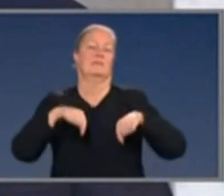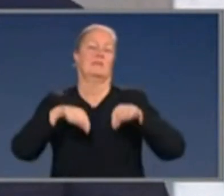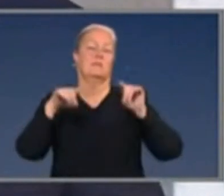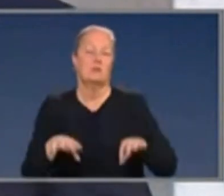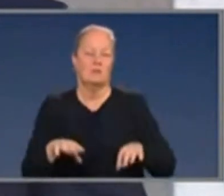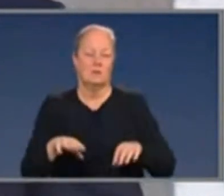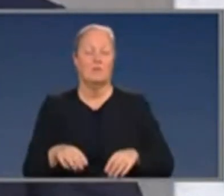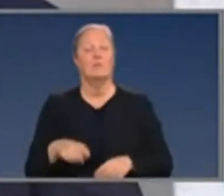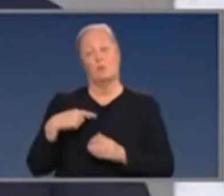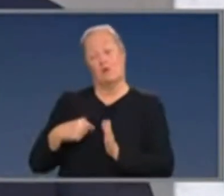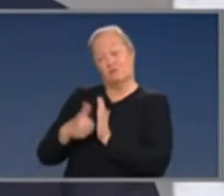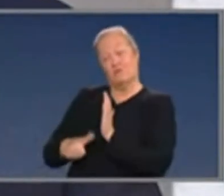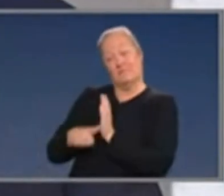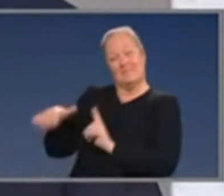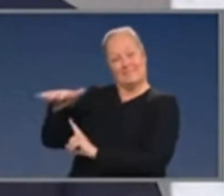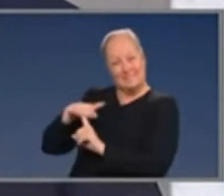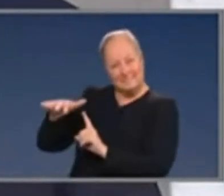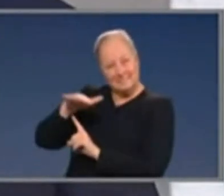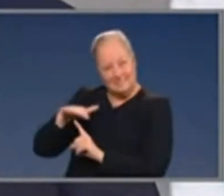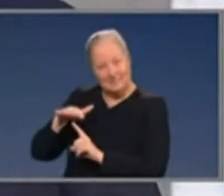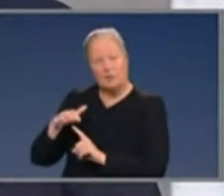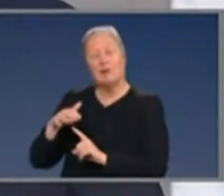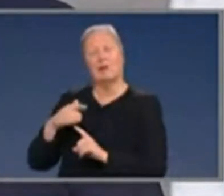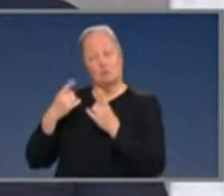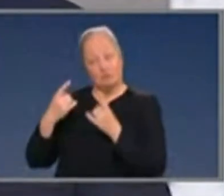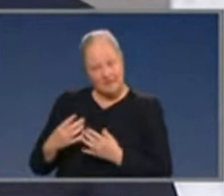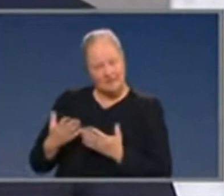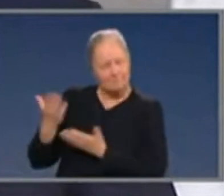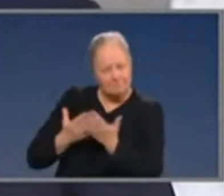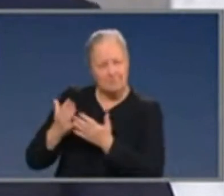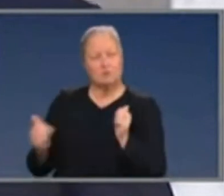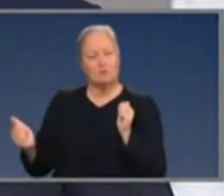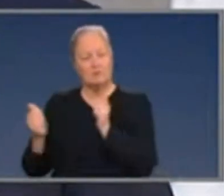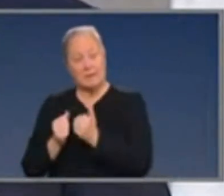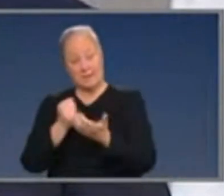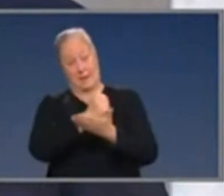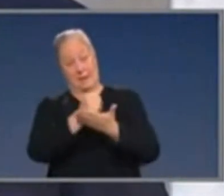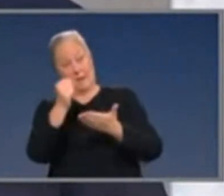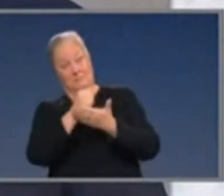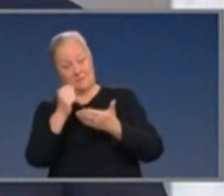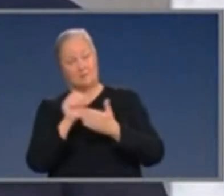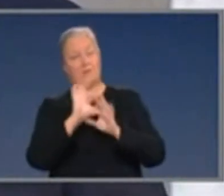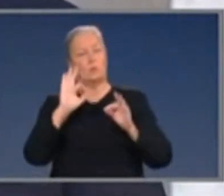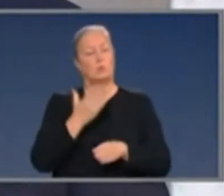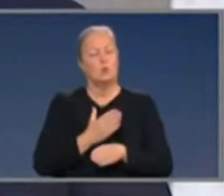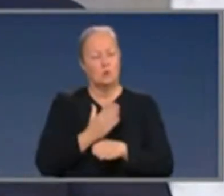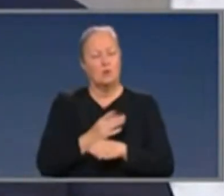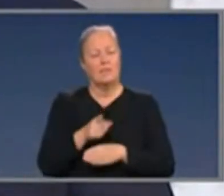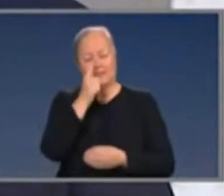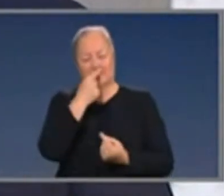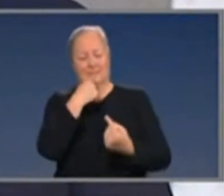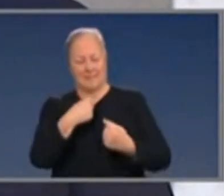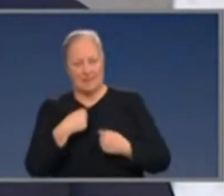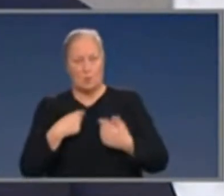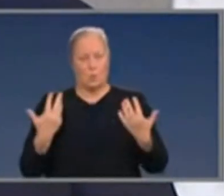that's why the Treasury have advised, and we agree, that the effective rate of unemployment is the right way to assess where the